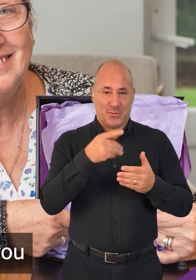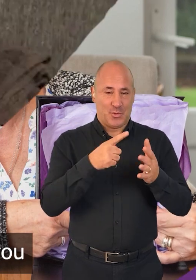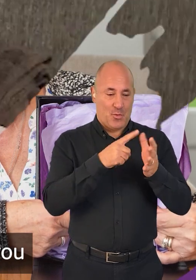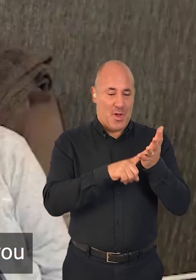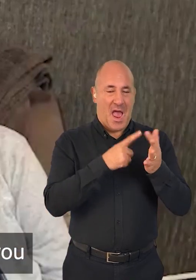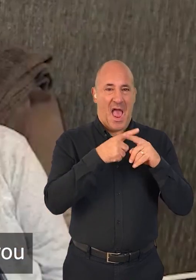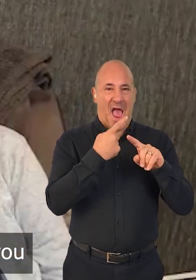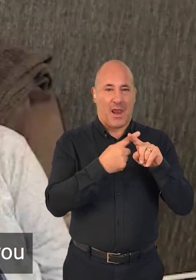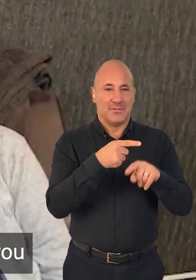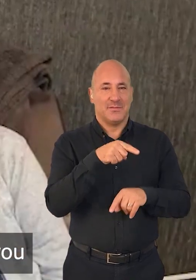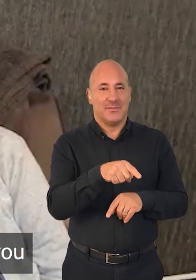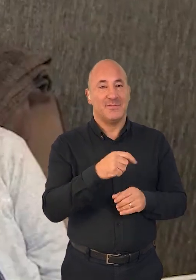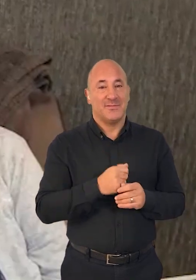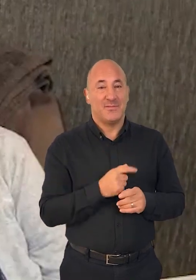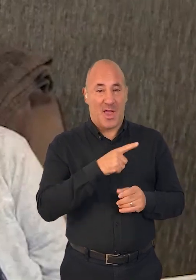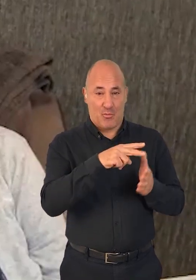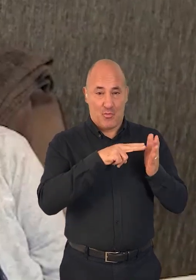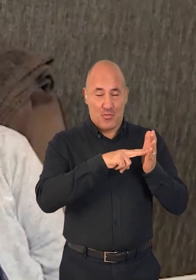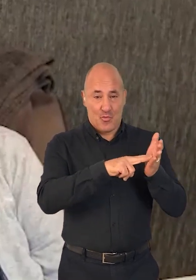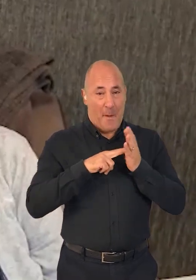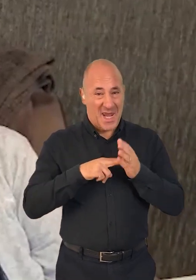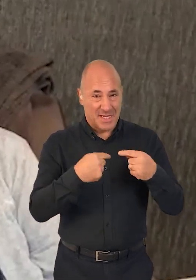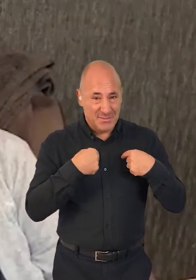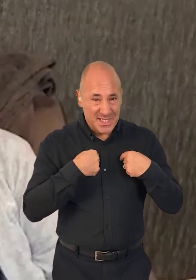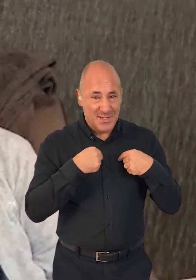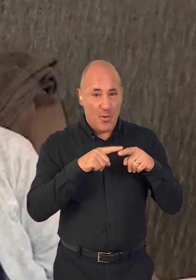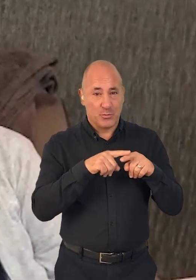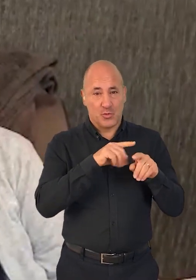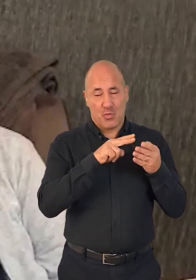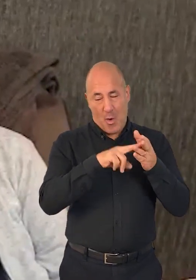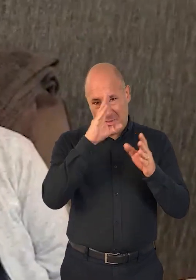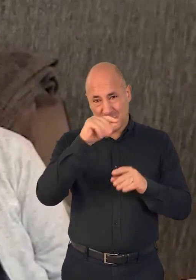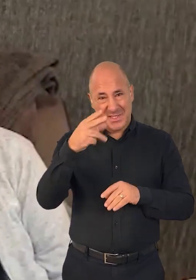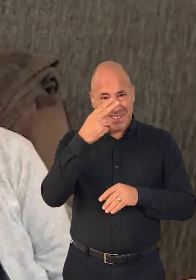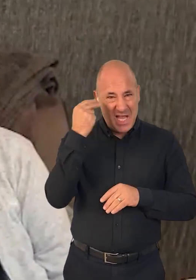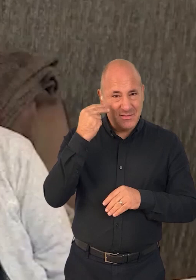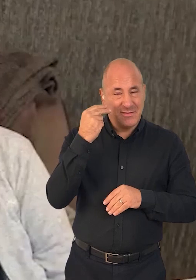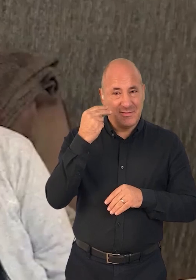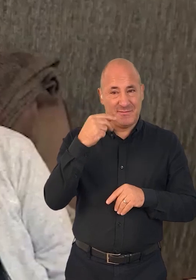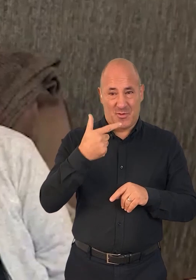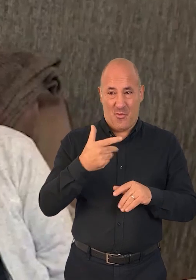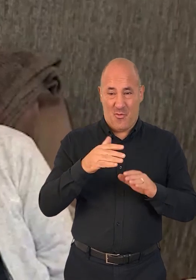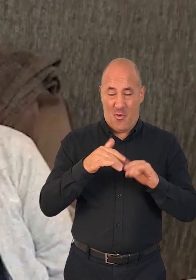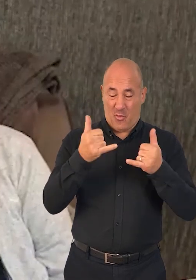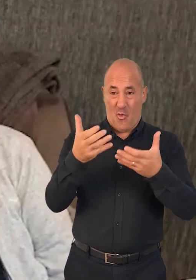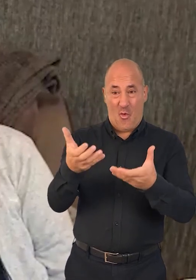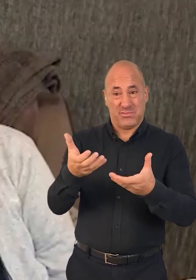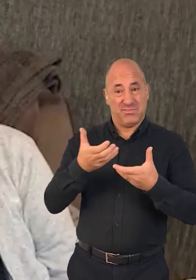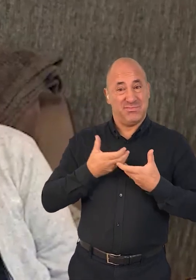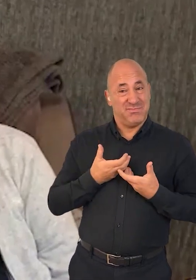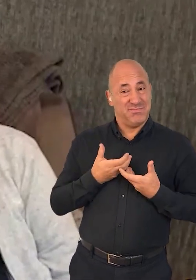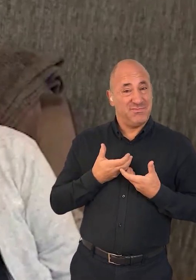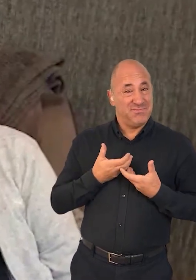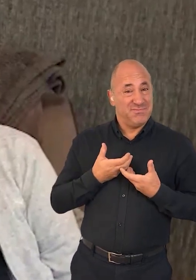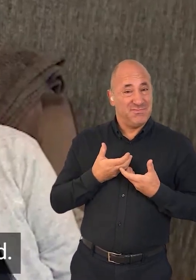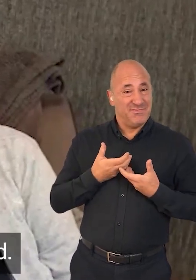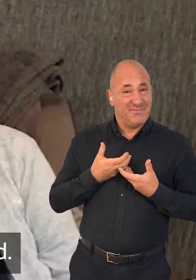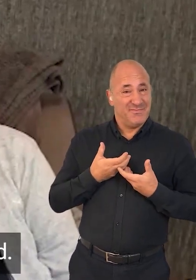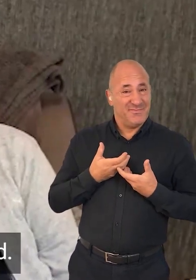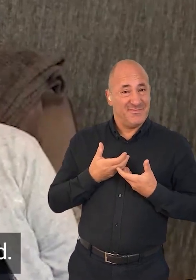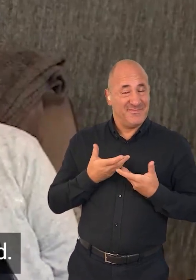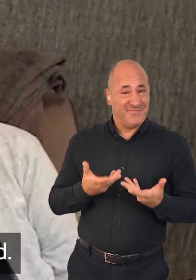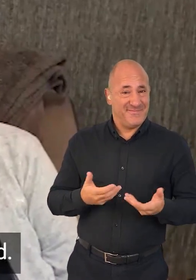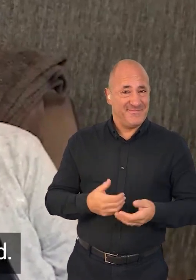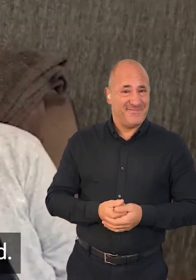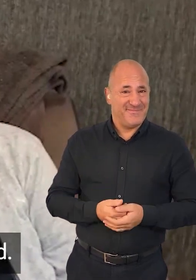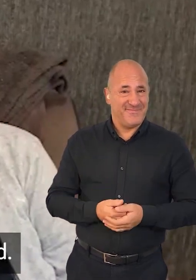I just want to say a big thank you to Alex particularly for nominating me and